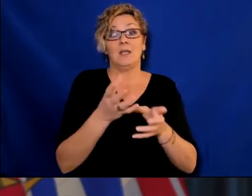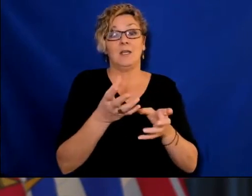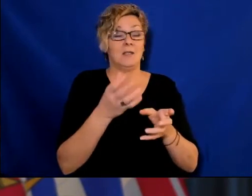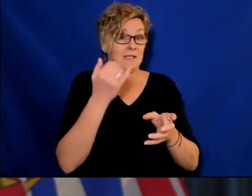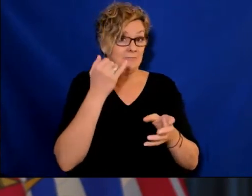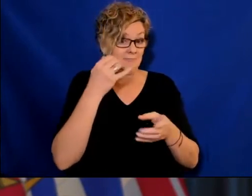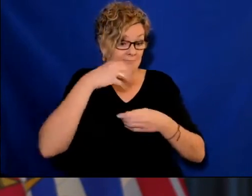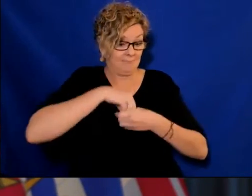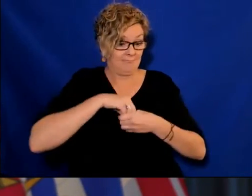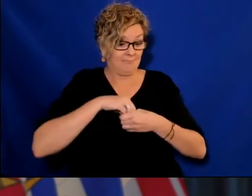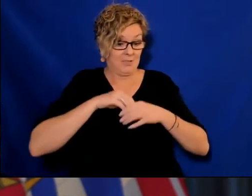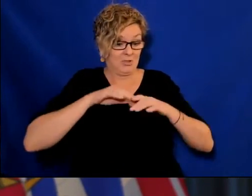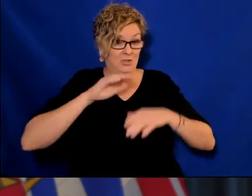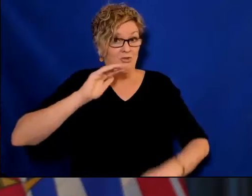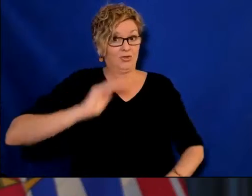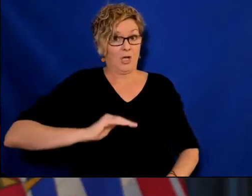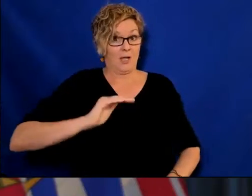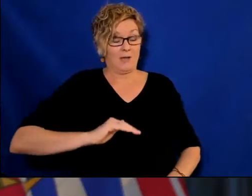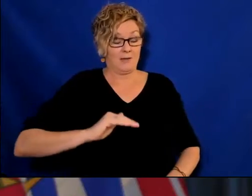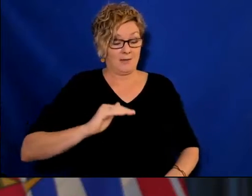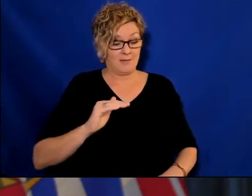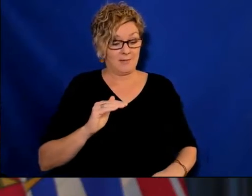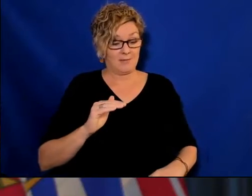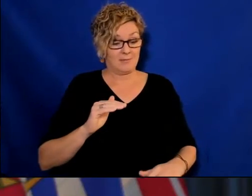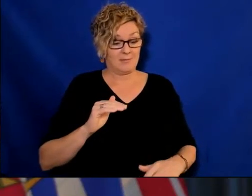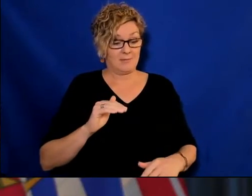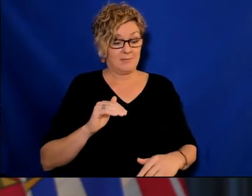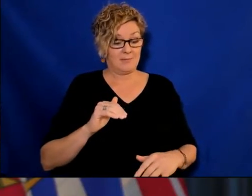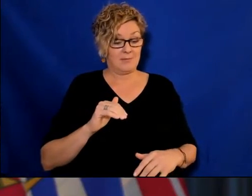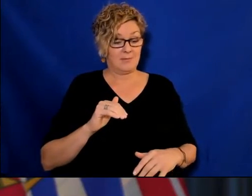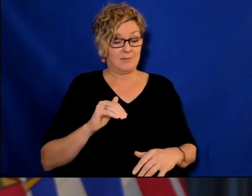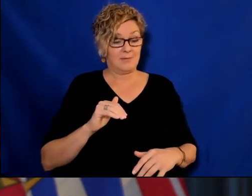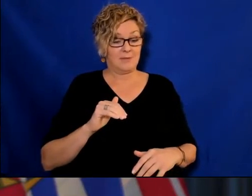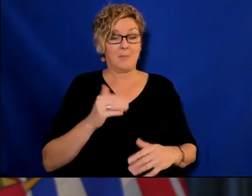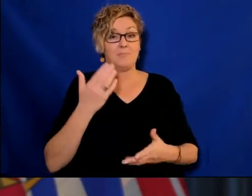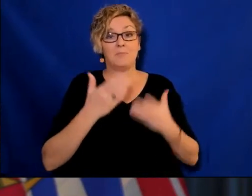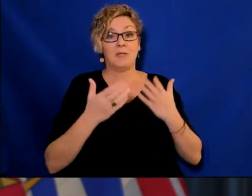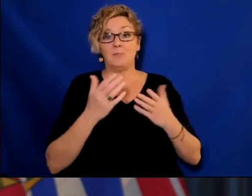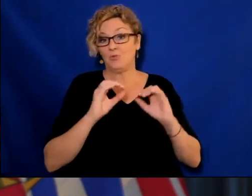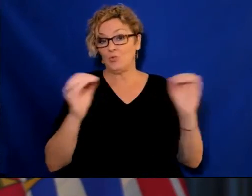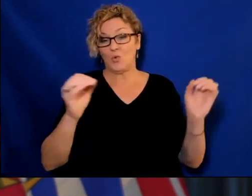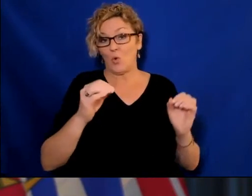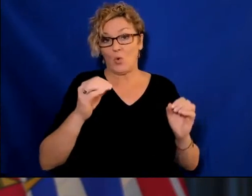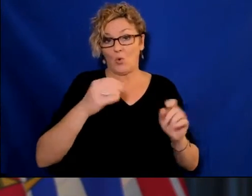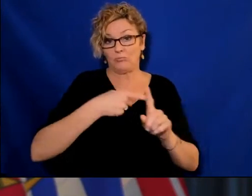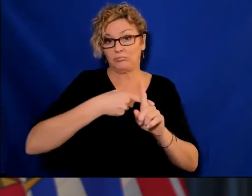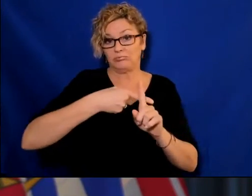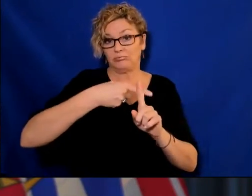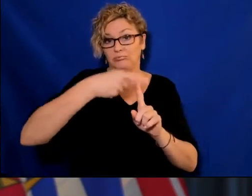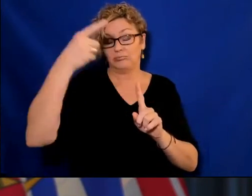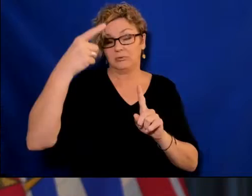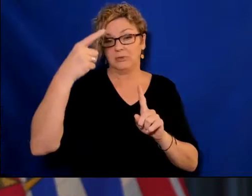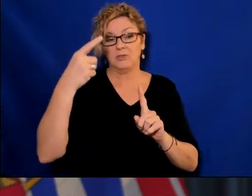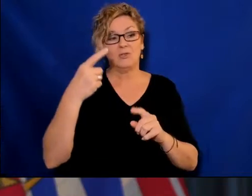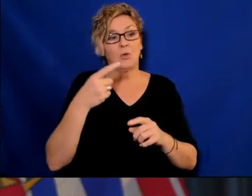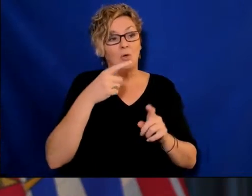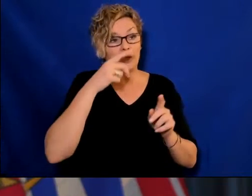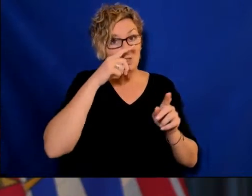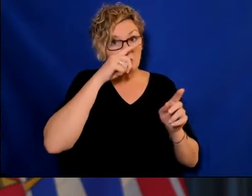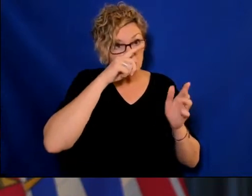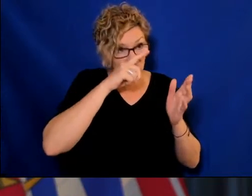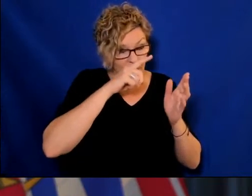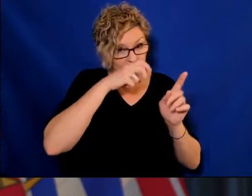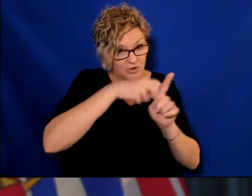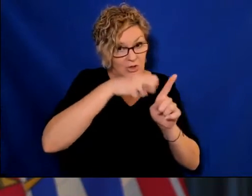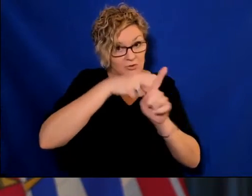obviously, feeling unwell, feeling feverish is one of the symptoms that is a very important thing. And every day, every